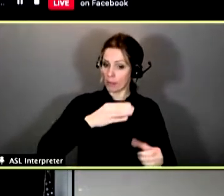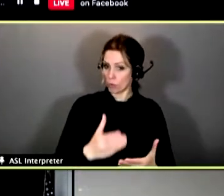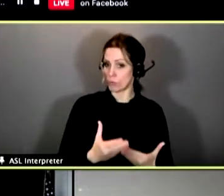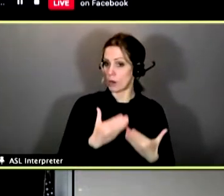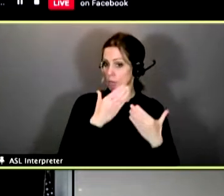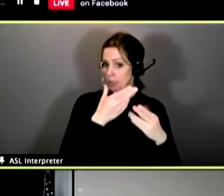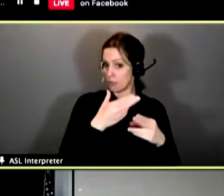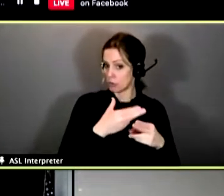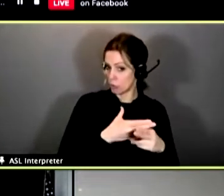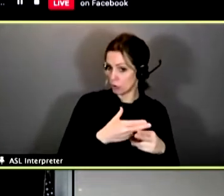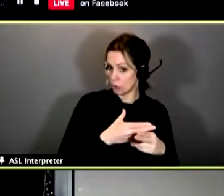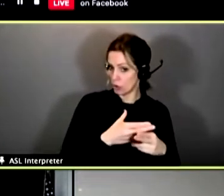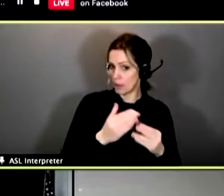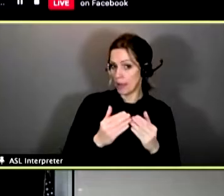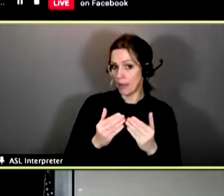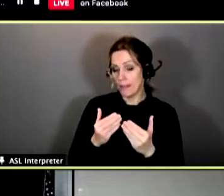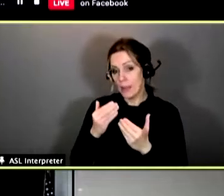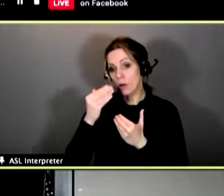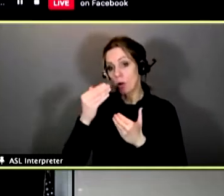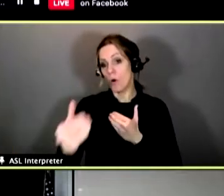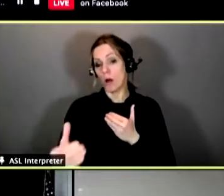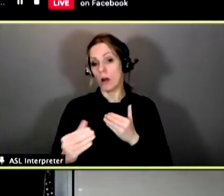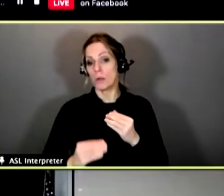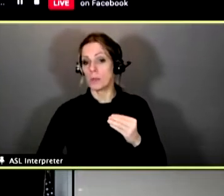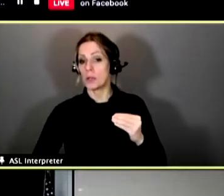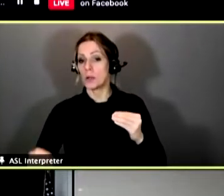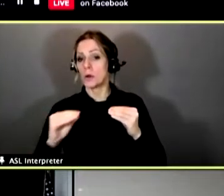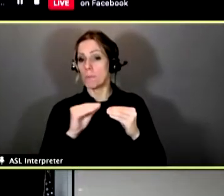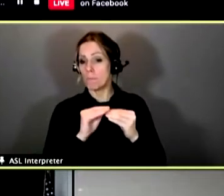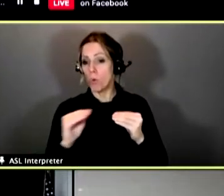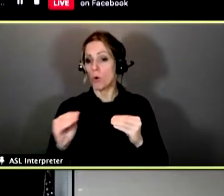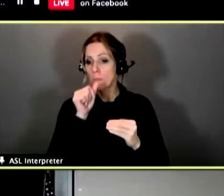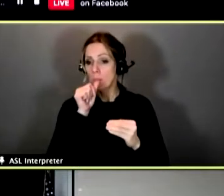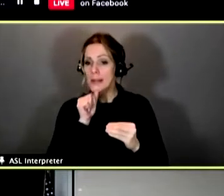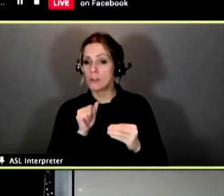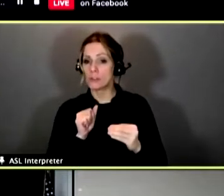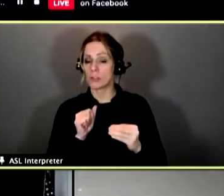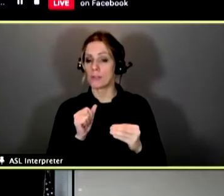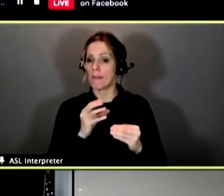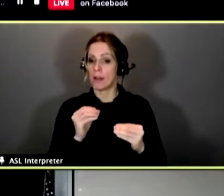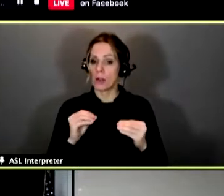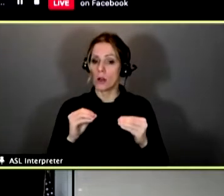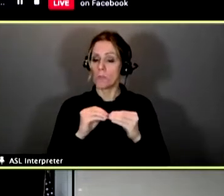more institutionalization of commissions, which only continue